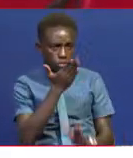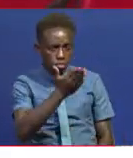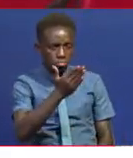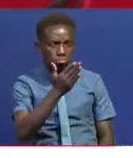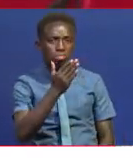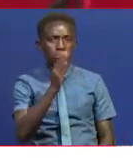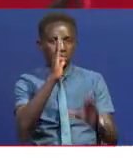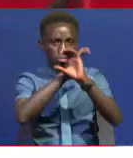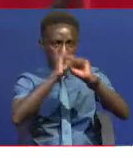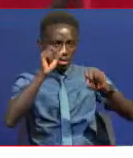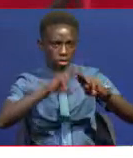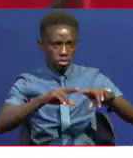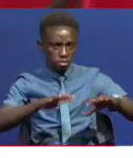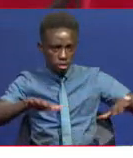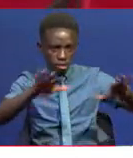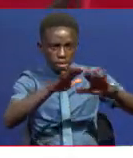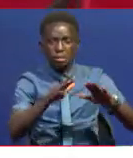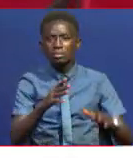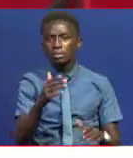Makaratasi yao iko dosari.